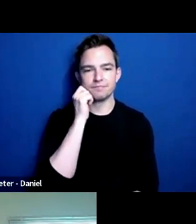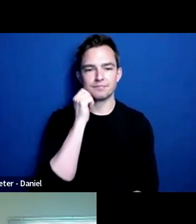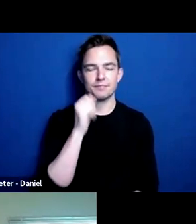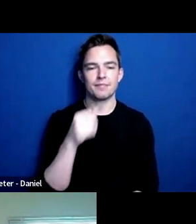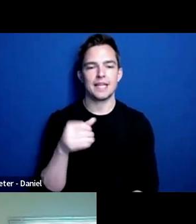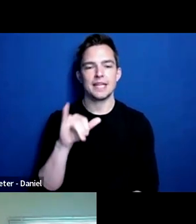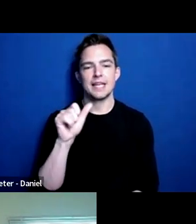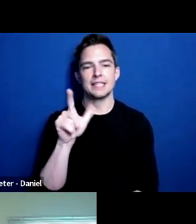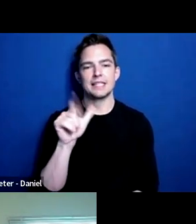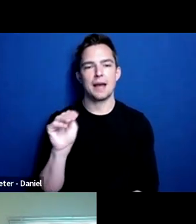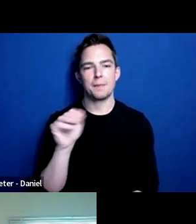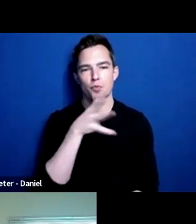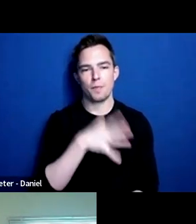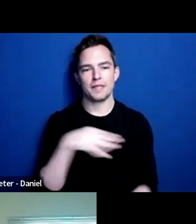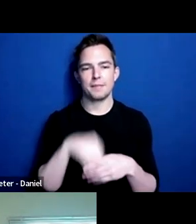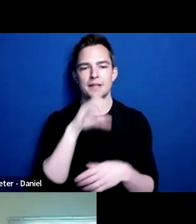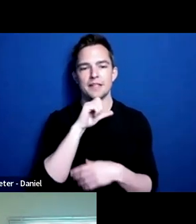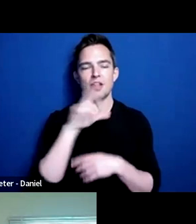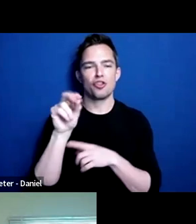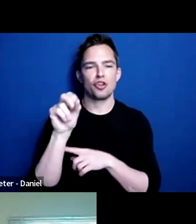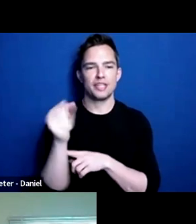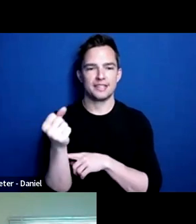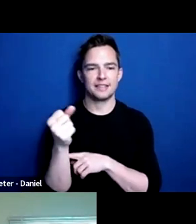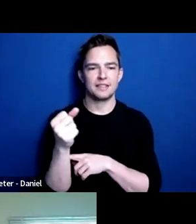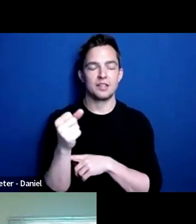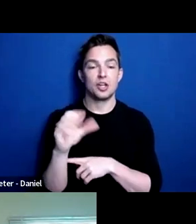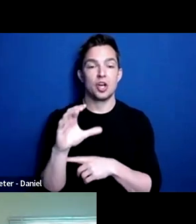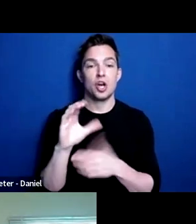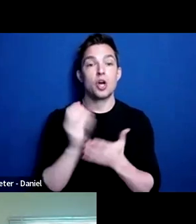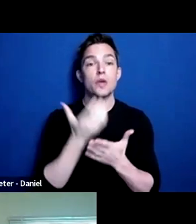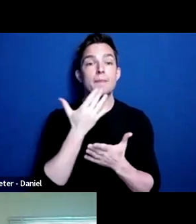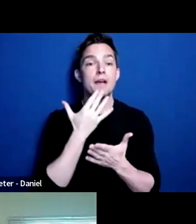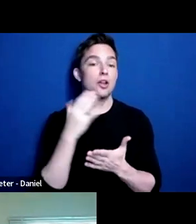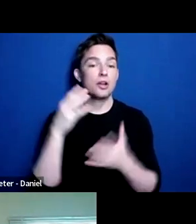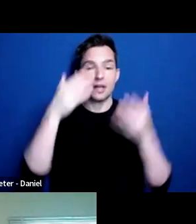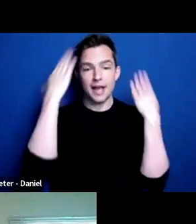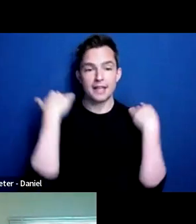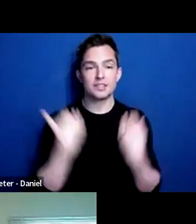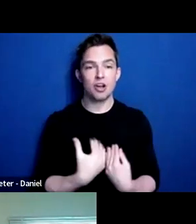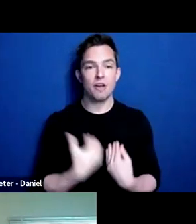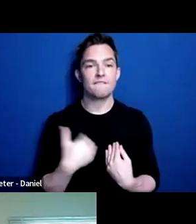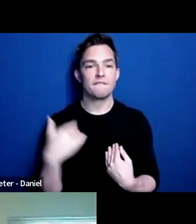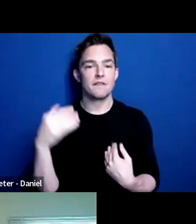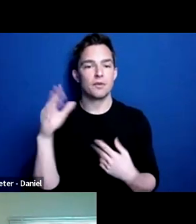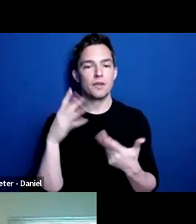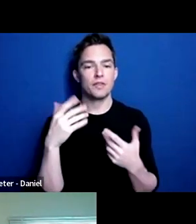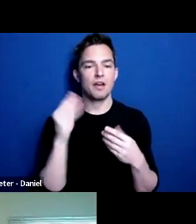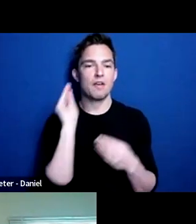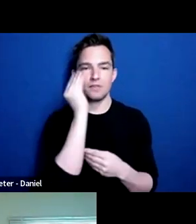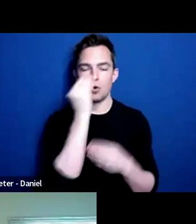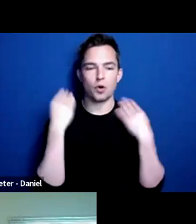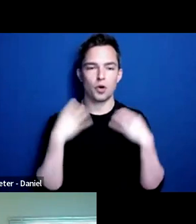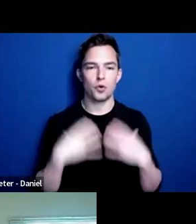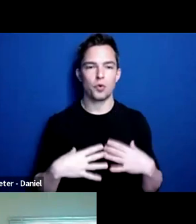woman in my 30s. I'm wearing a cream headscarf with a floral border and